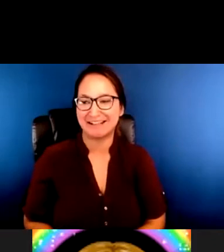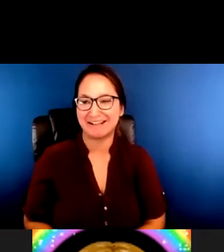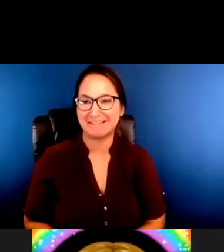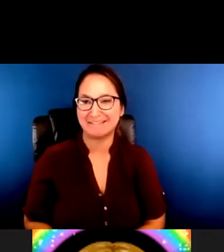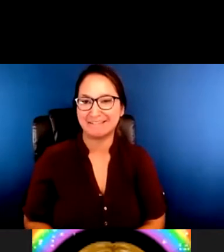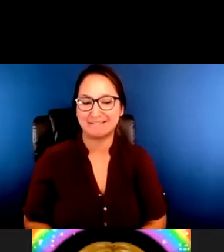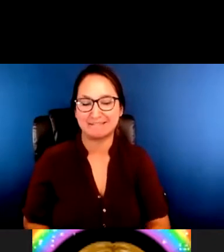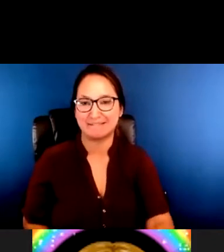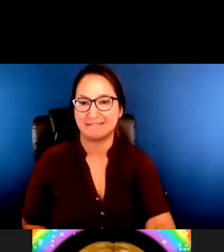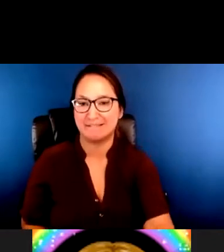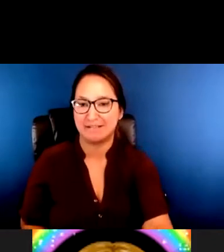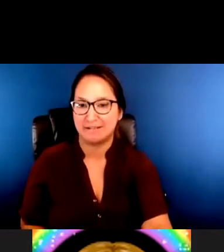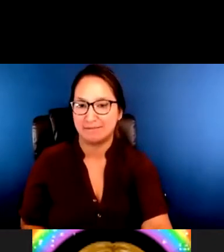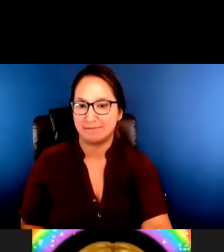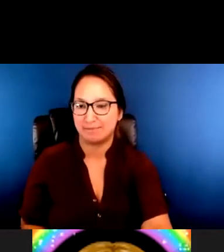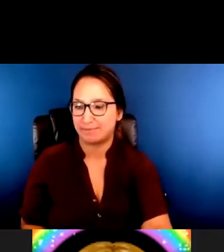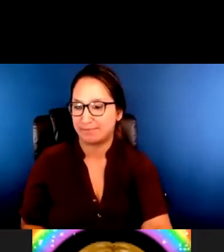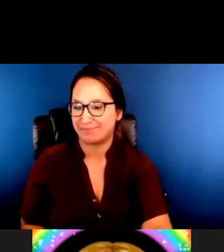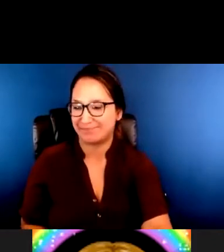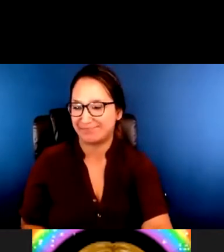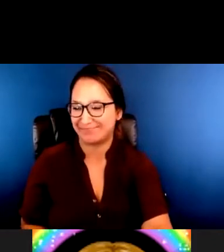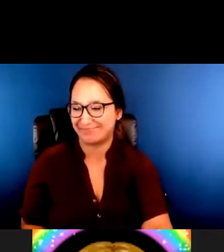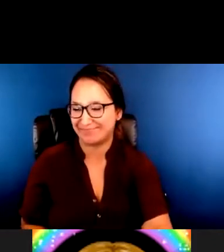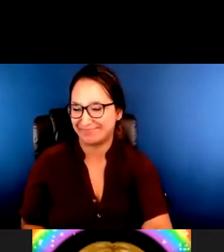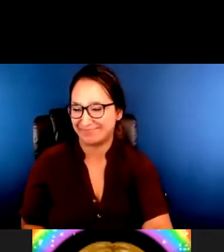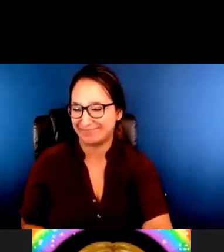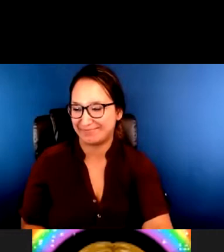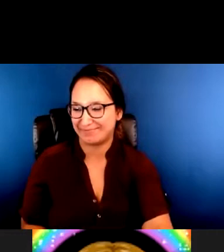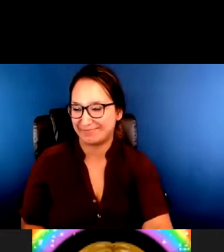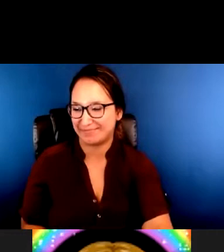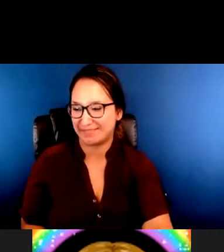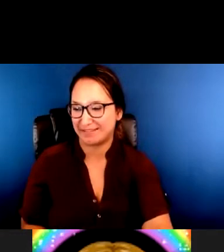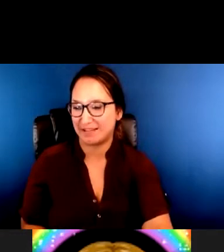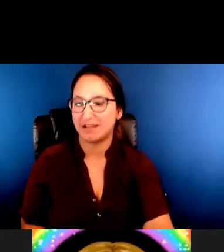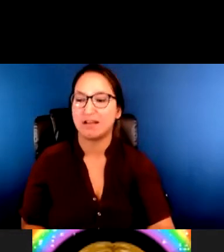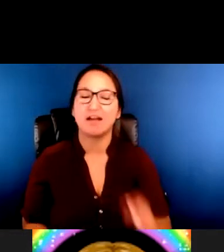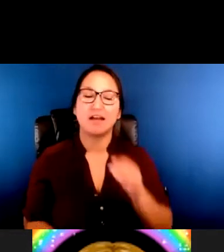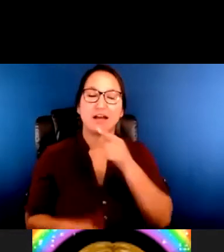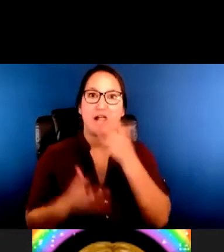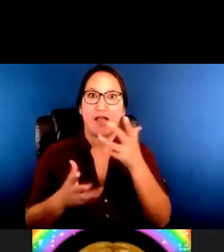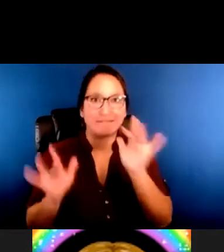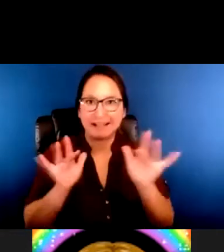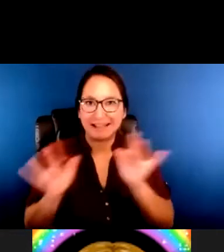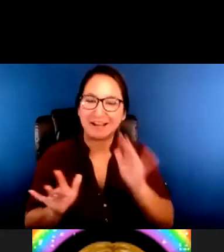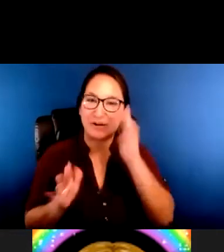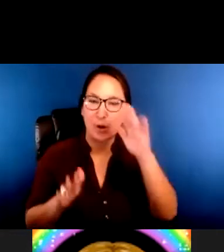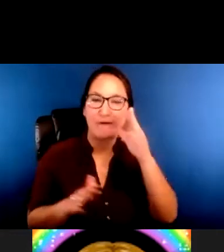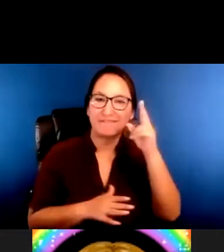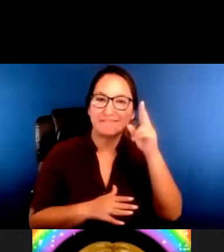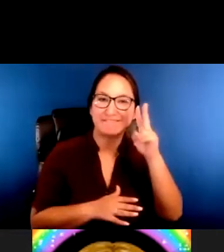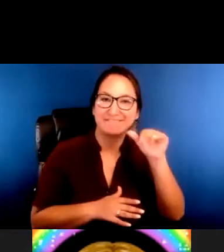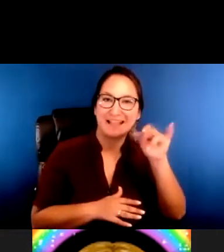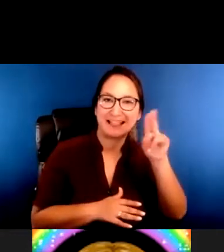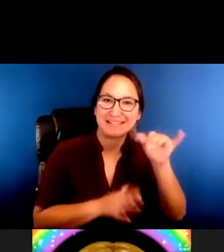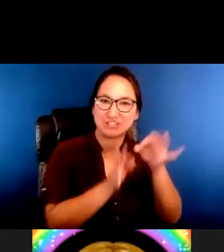Okay, that's a lot of clicking. I don't know if you can catch up with Valencia. I just want to get you the idea that we're trying to wrap around Region 13 to assist